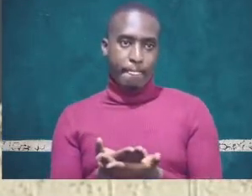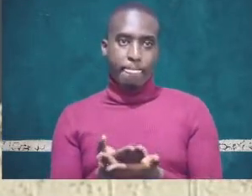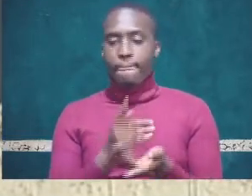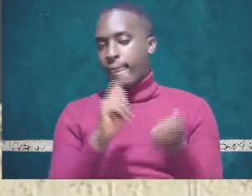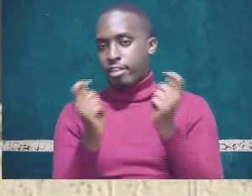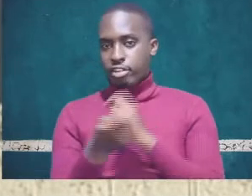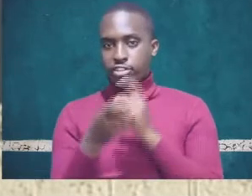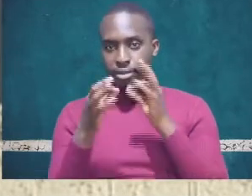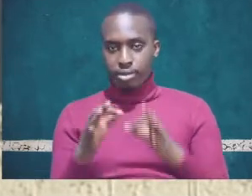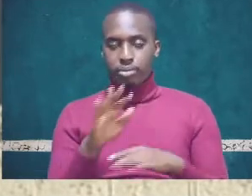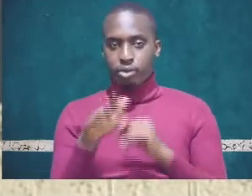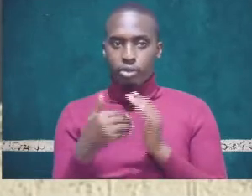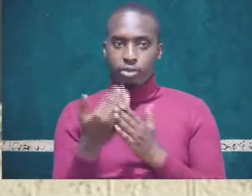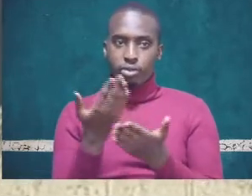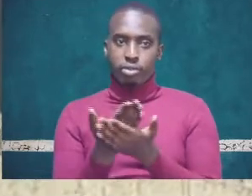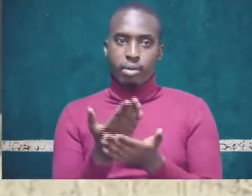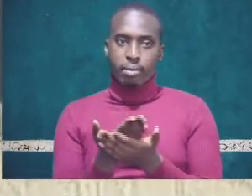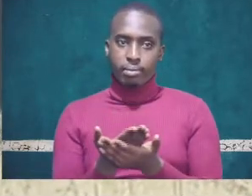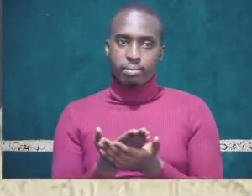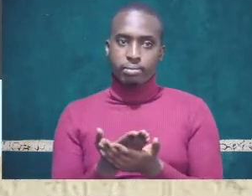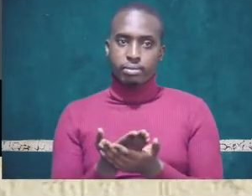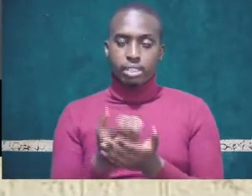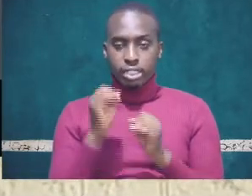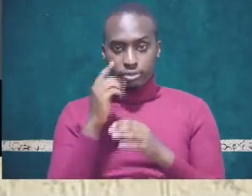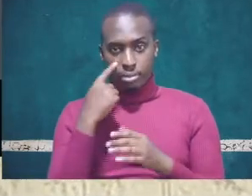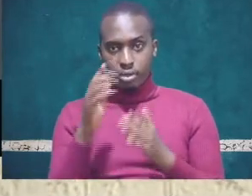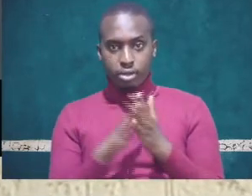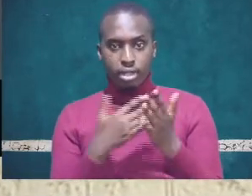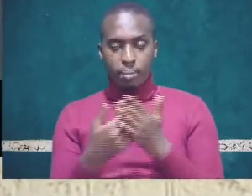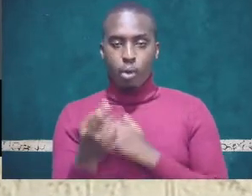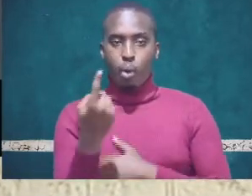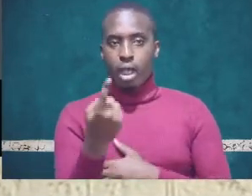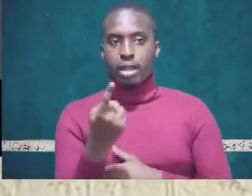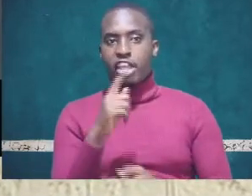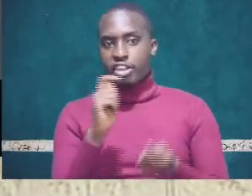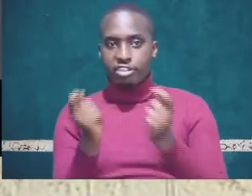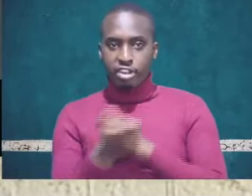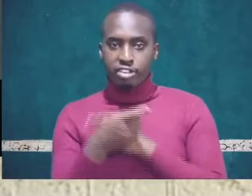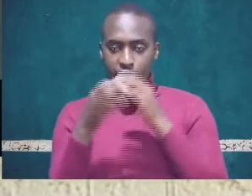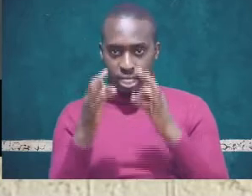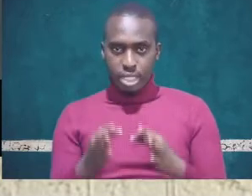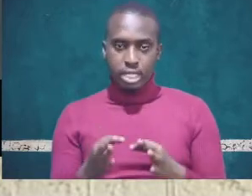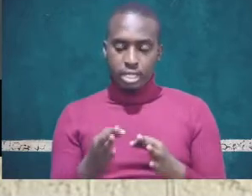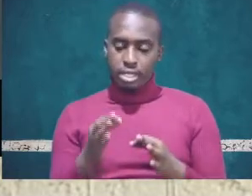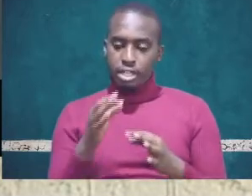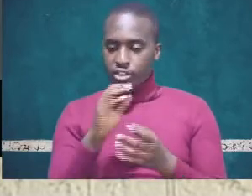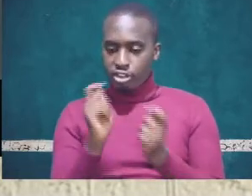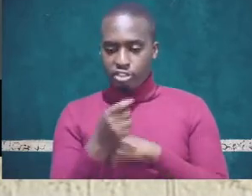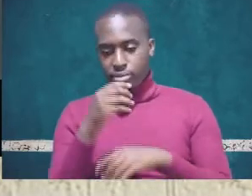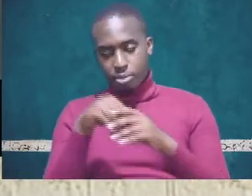in quantity demanded of our schedule 1, if you can check. A change in quantity